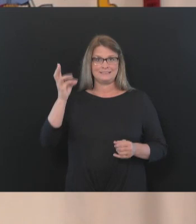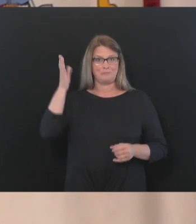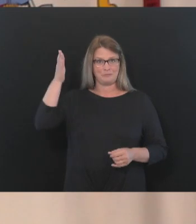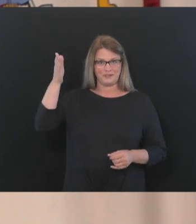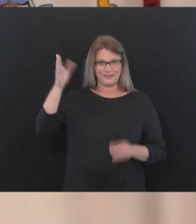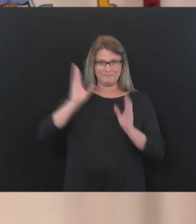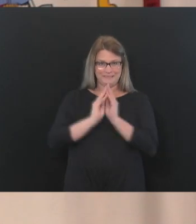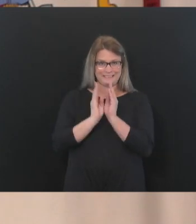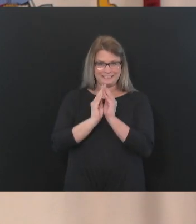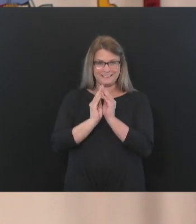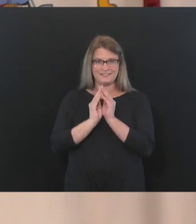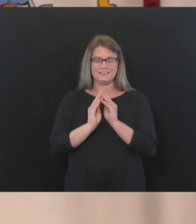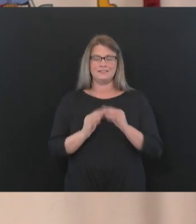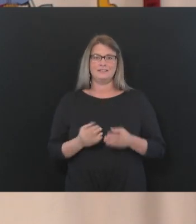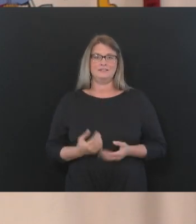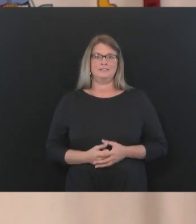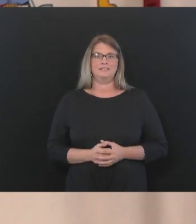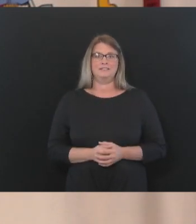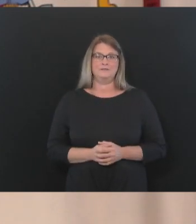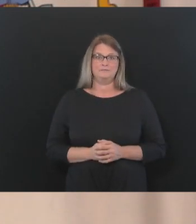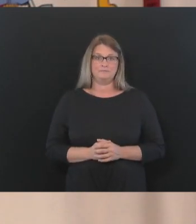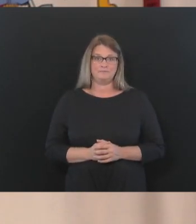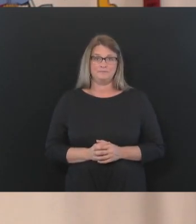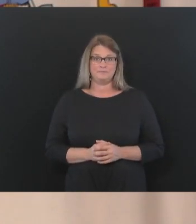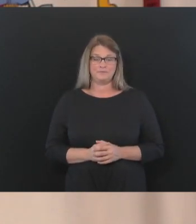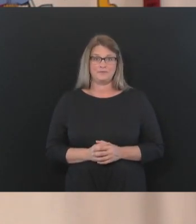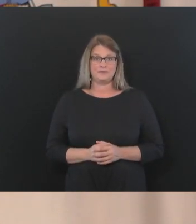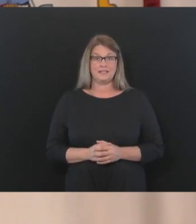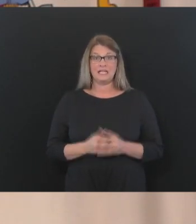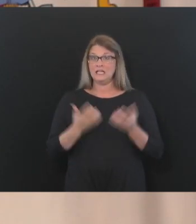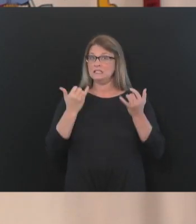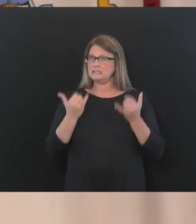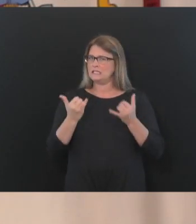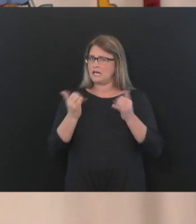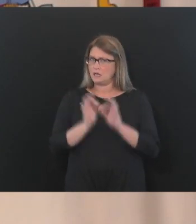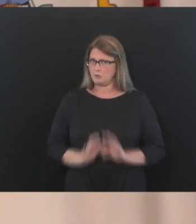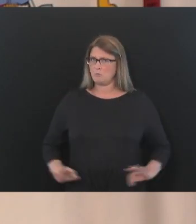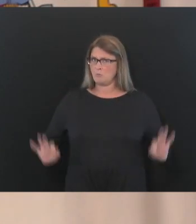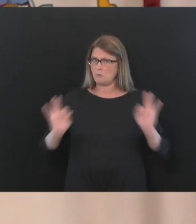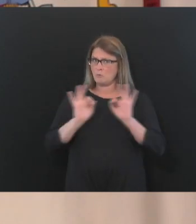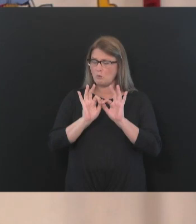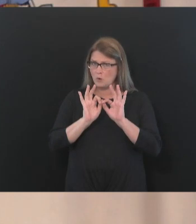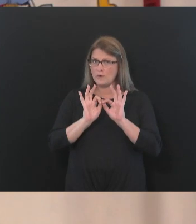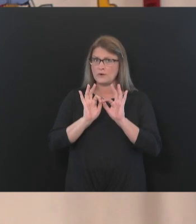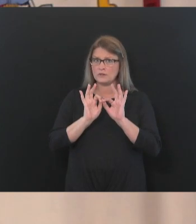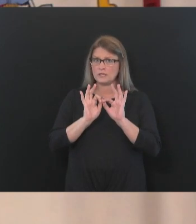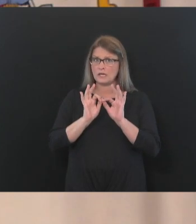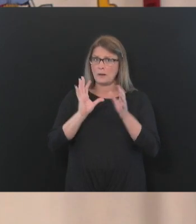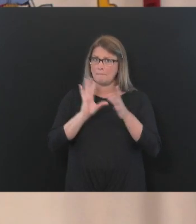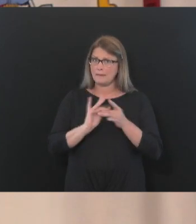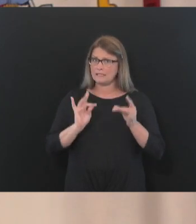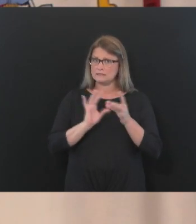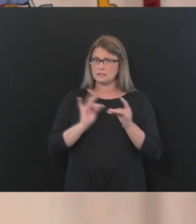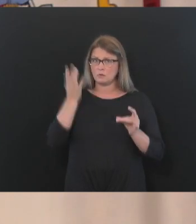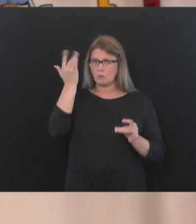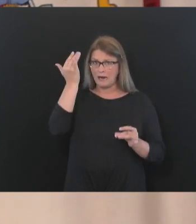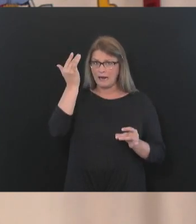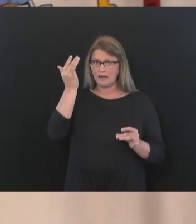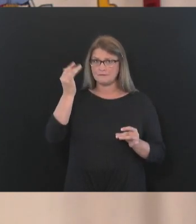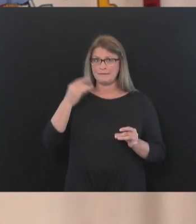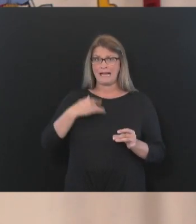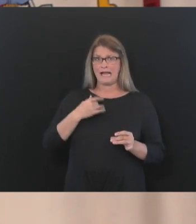I don't know of anything that could be more important, but I've just been